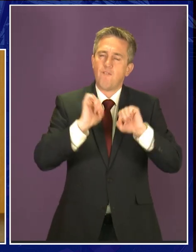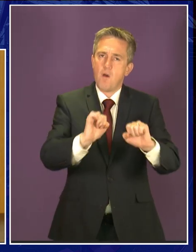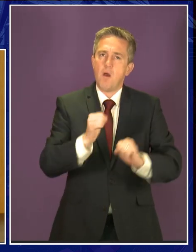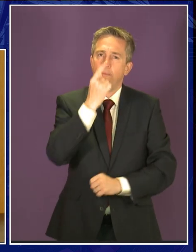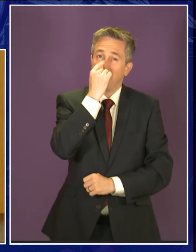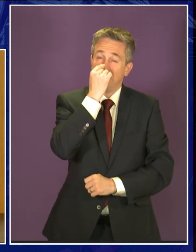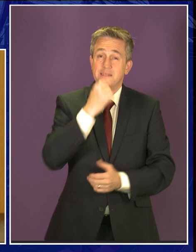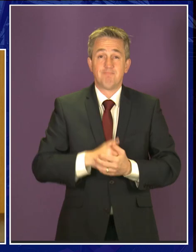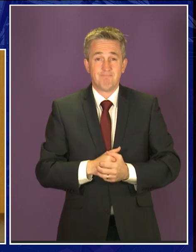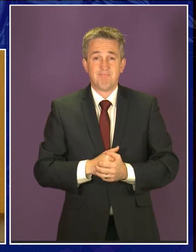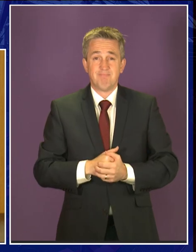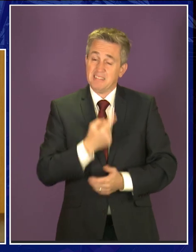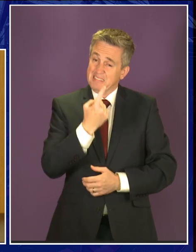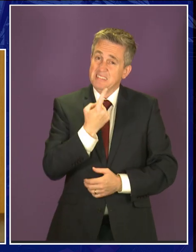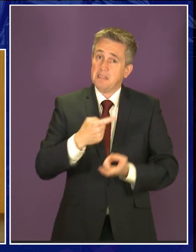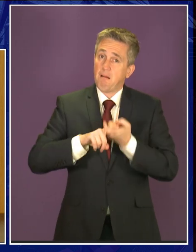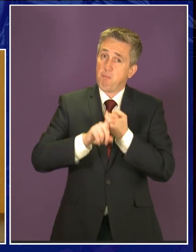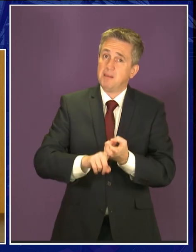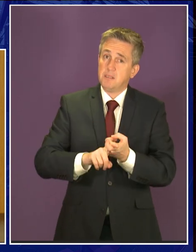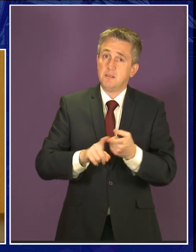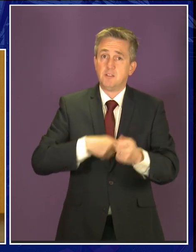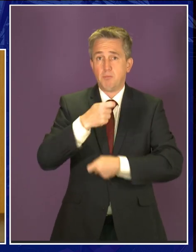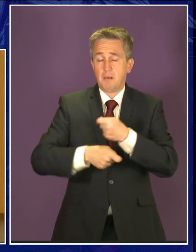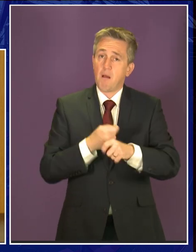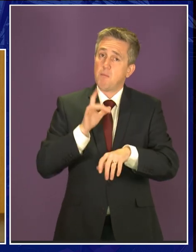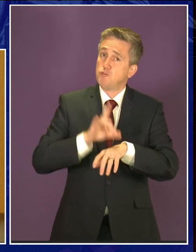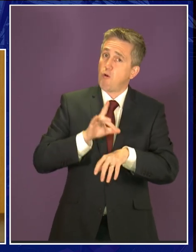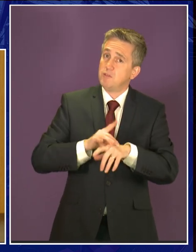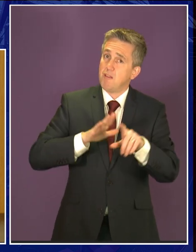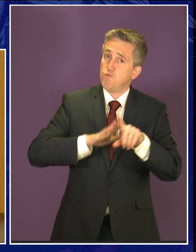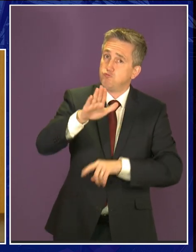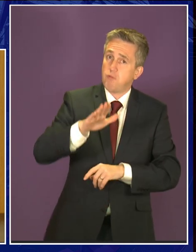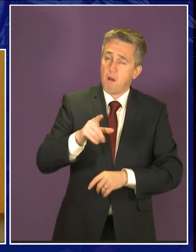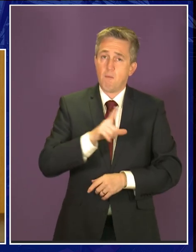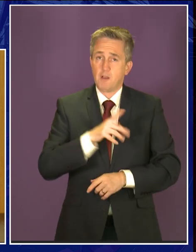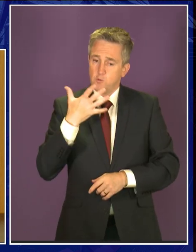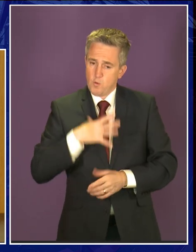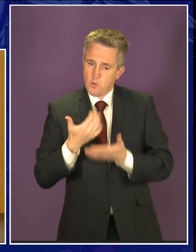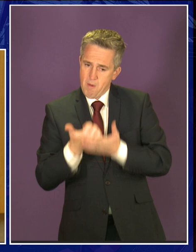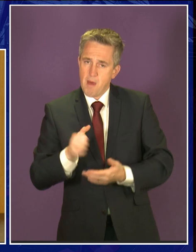She recently told me that she has committed herself to become a physician to help her community,